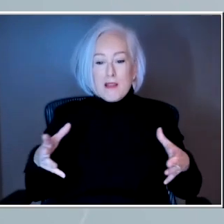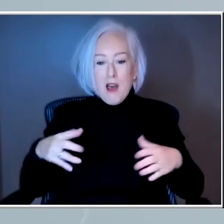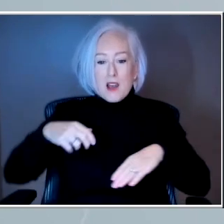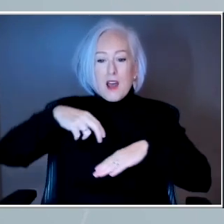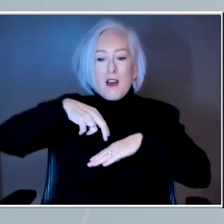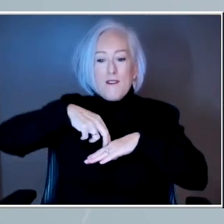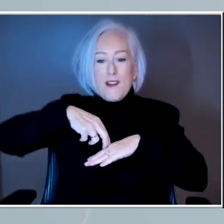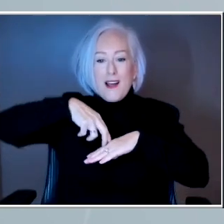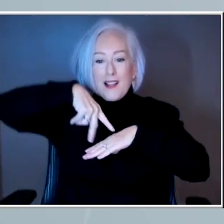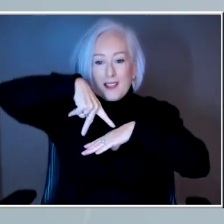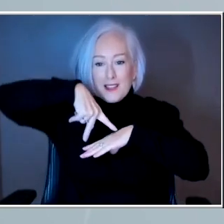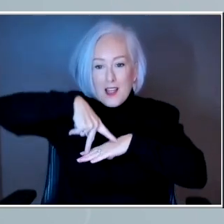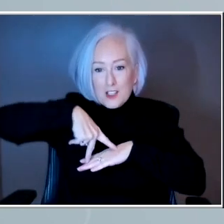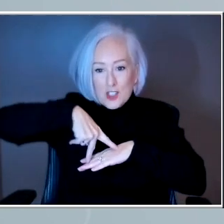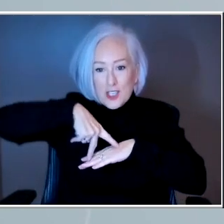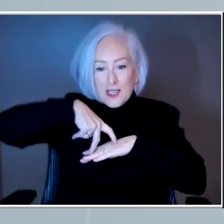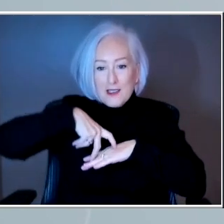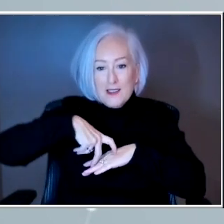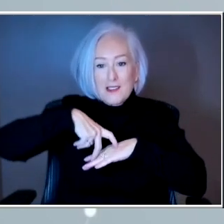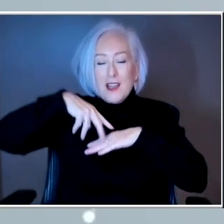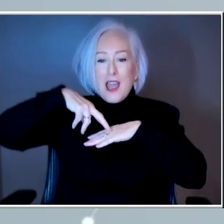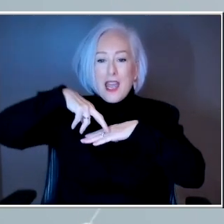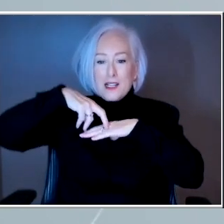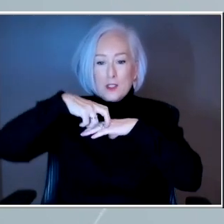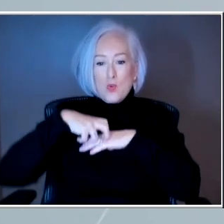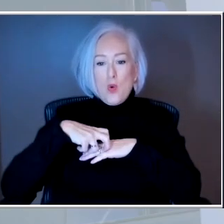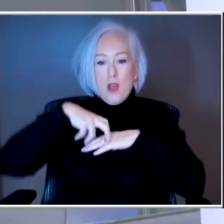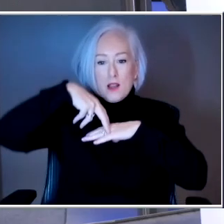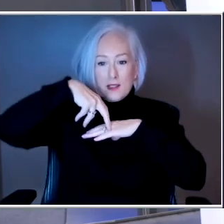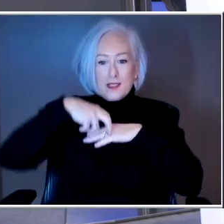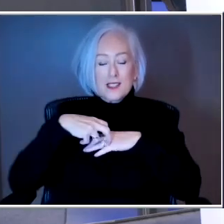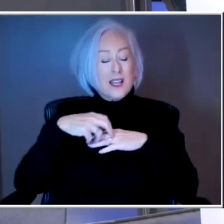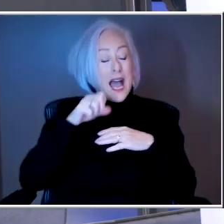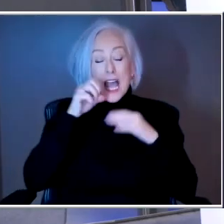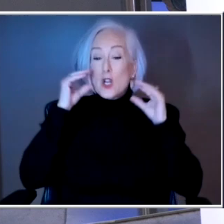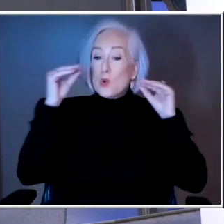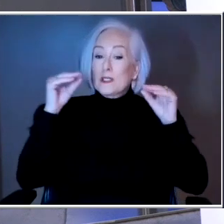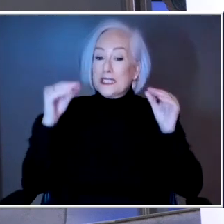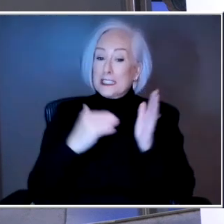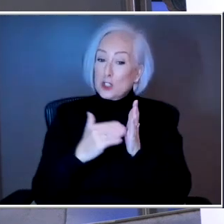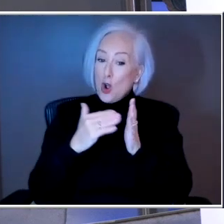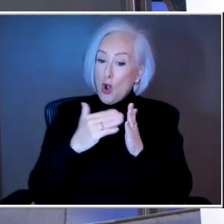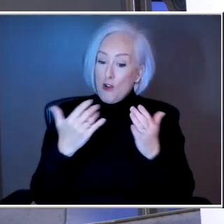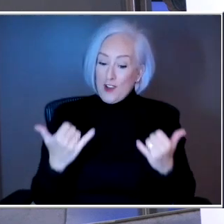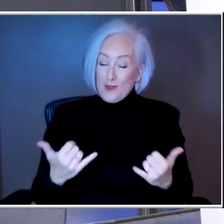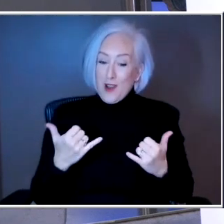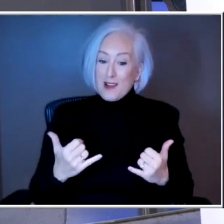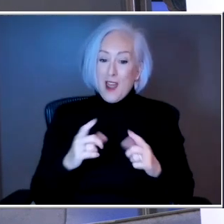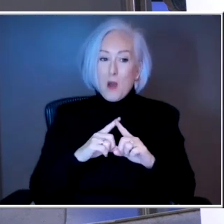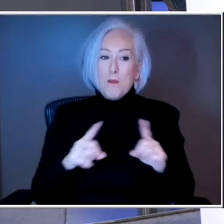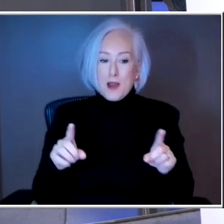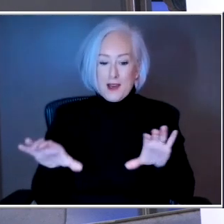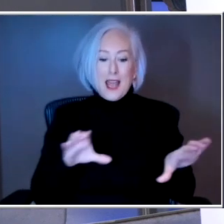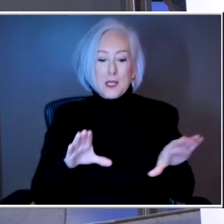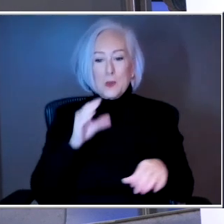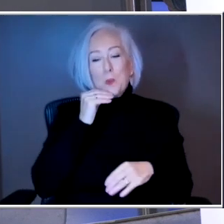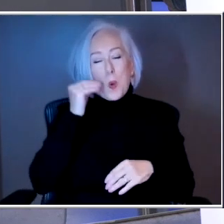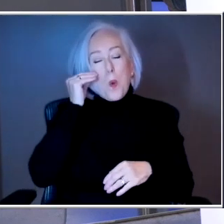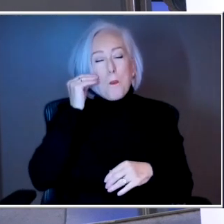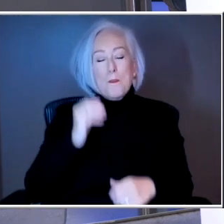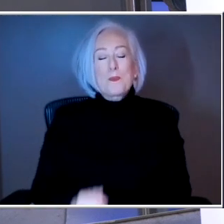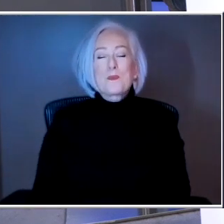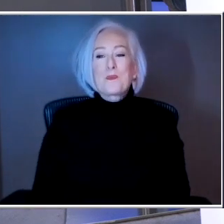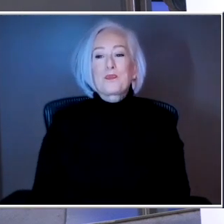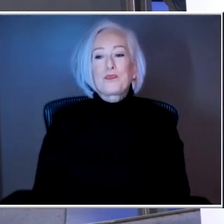much these days, but I'm still doing it at home. So you talked to us about, you mentioned when you had your breast reduction, and you said the